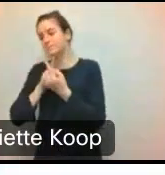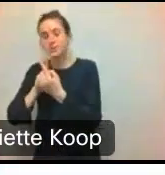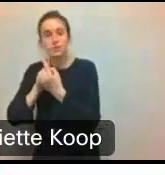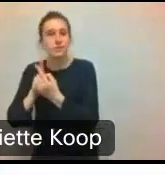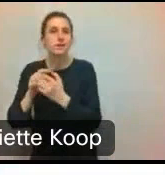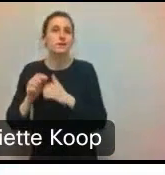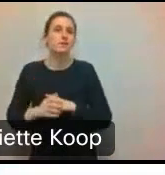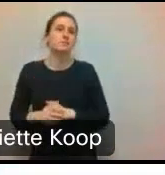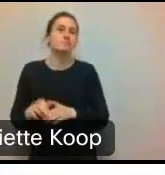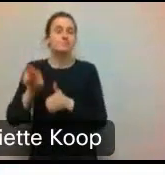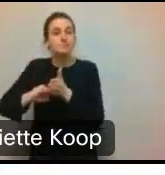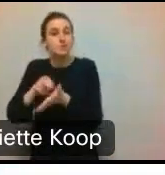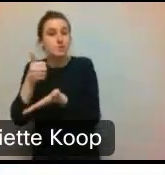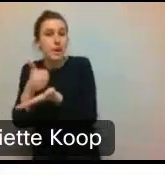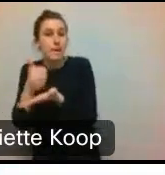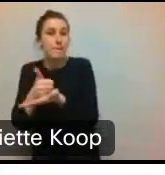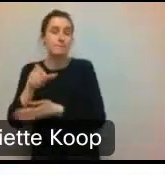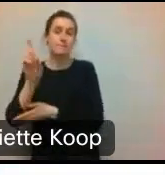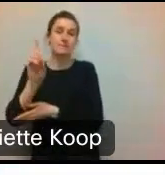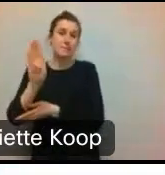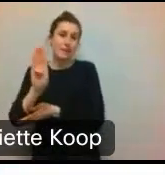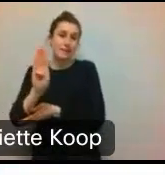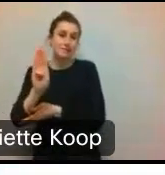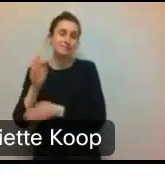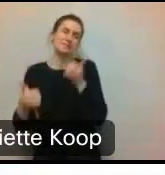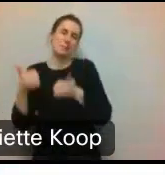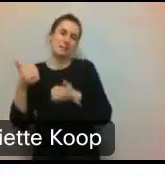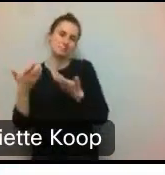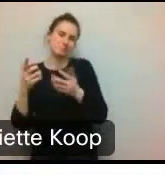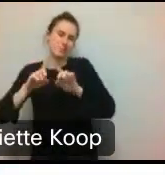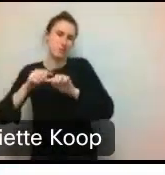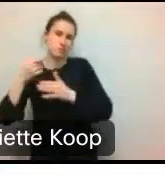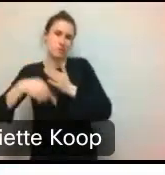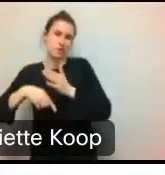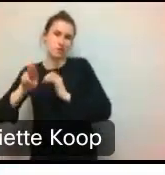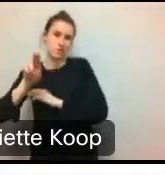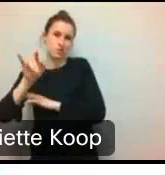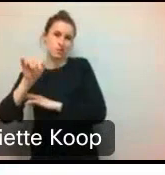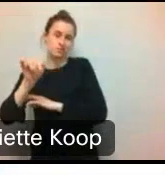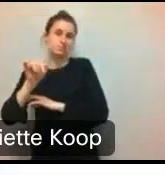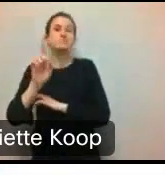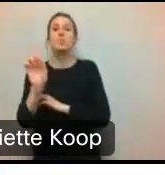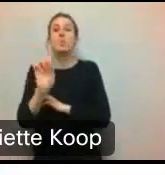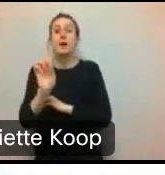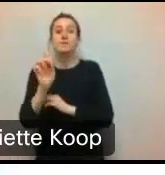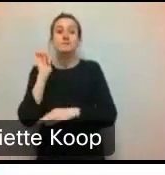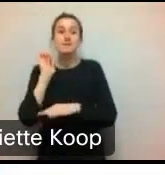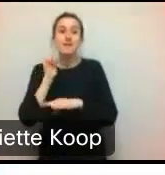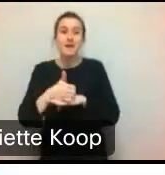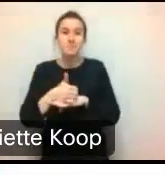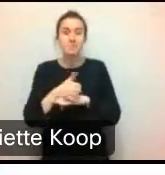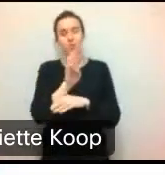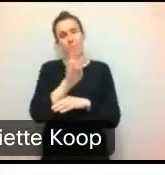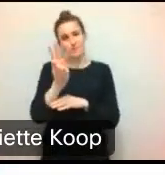do, research help, databases, depending on which unit does it. And I wanted to remind you where we're located, especially on our